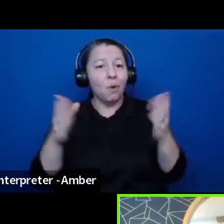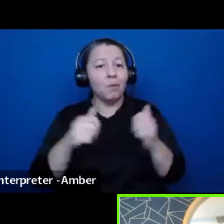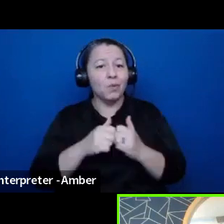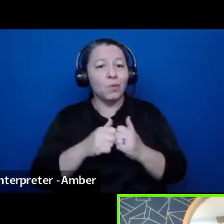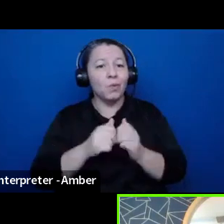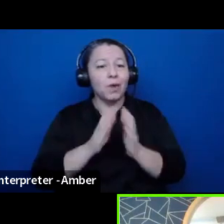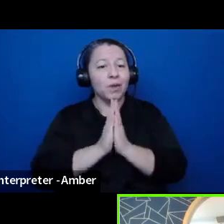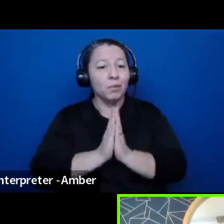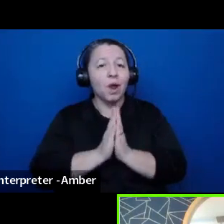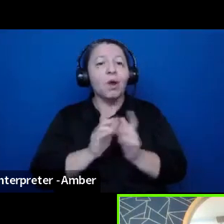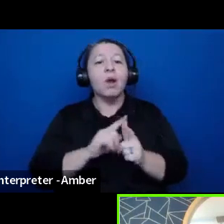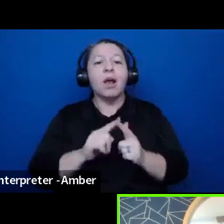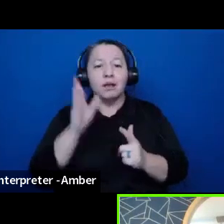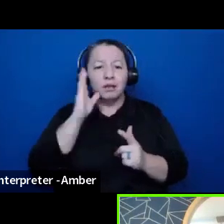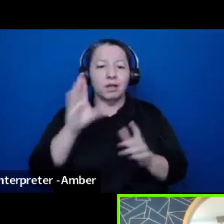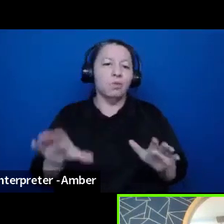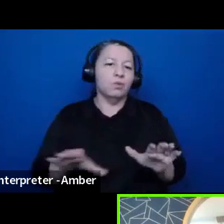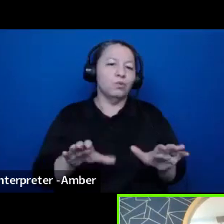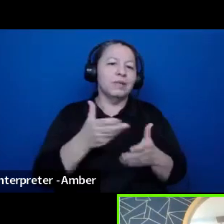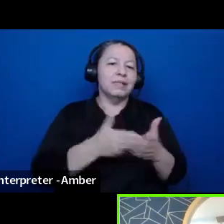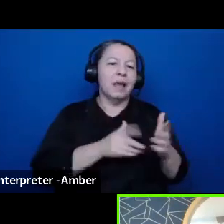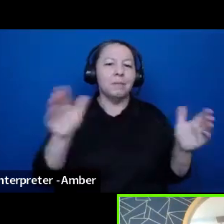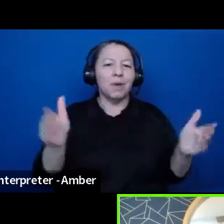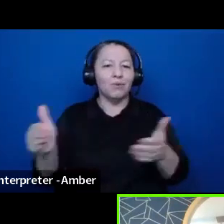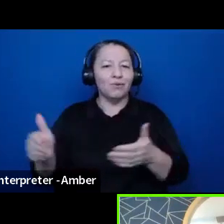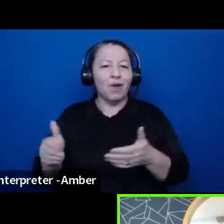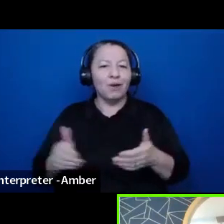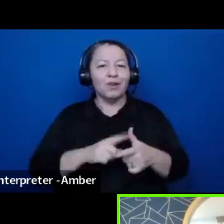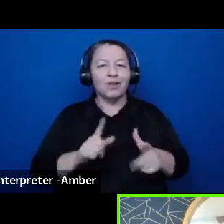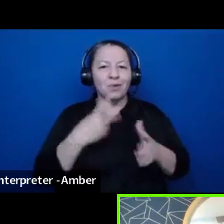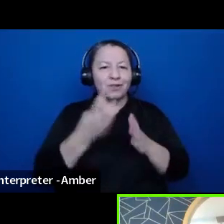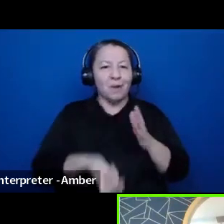then we will do some introductions and get started.